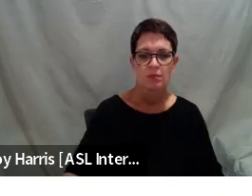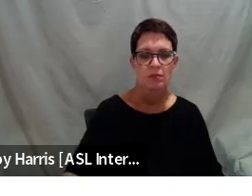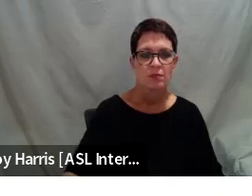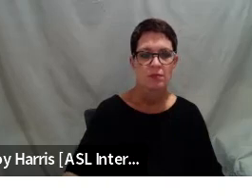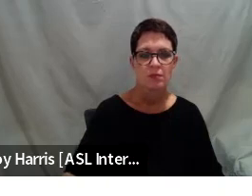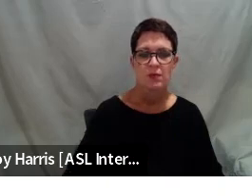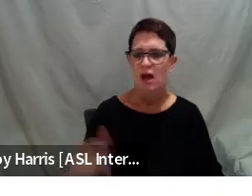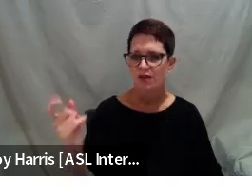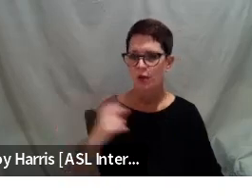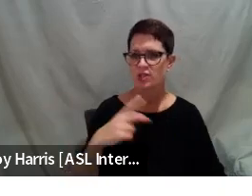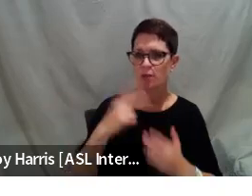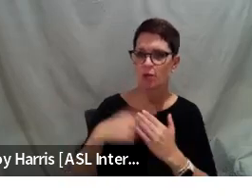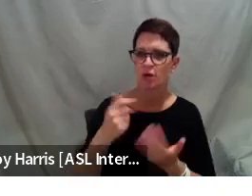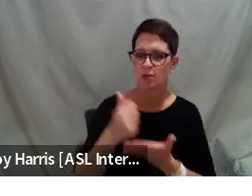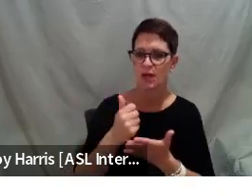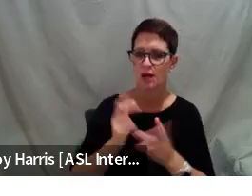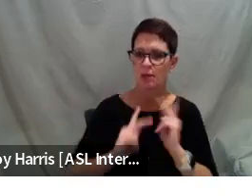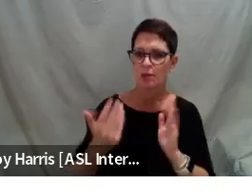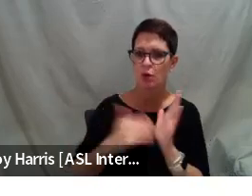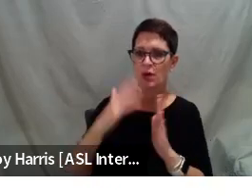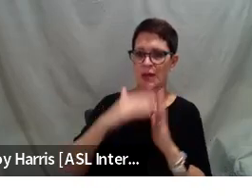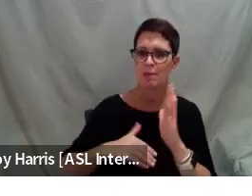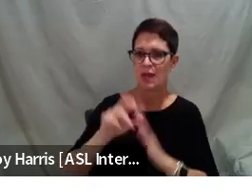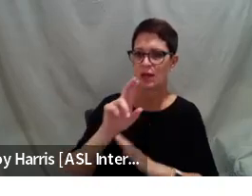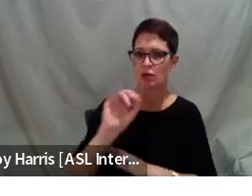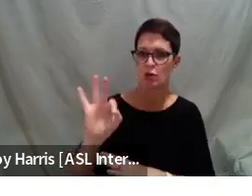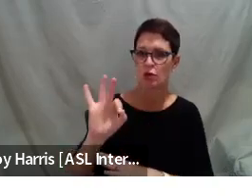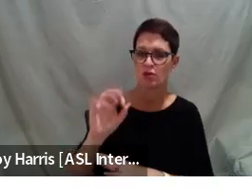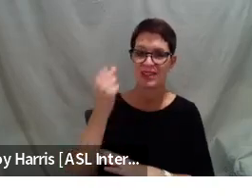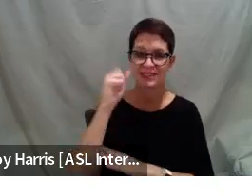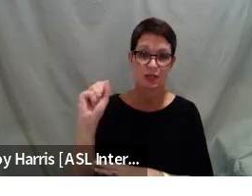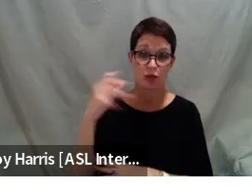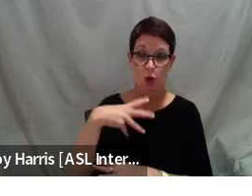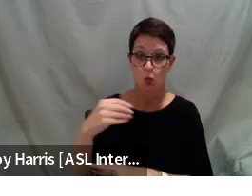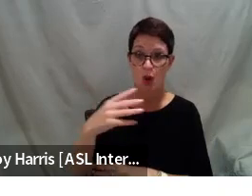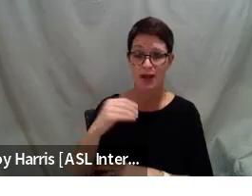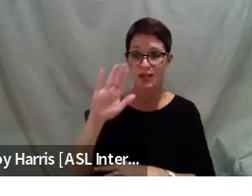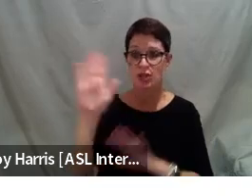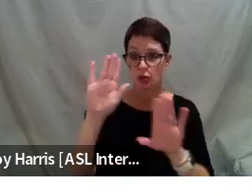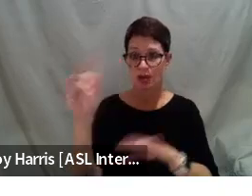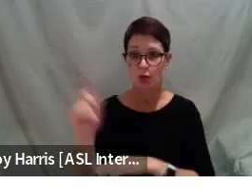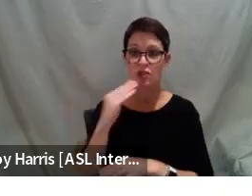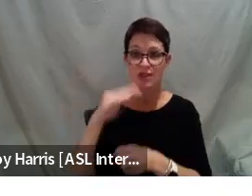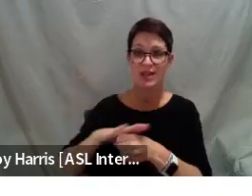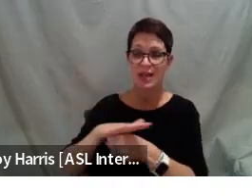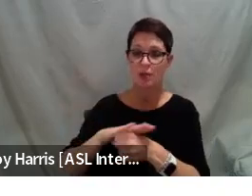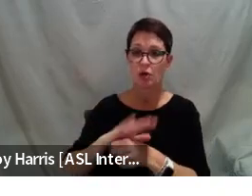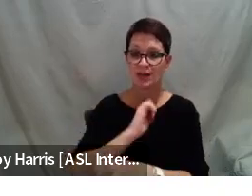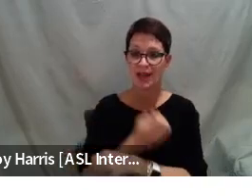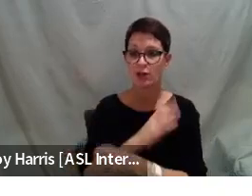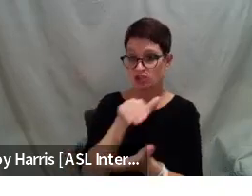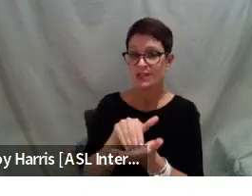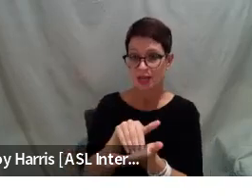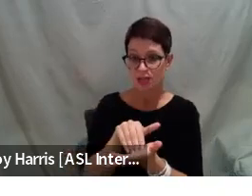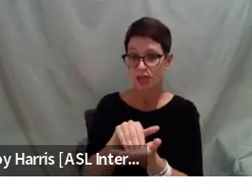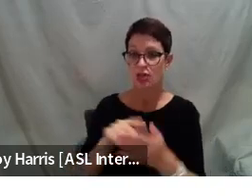about city program to help residents repaint their roof silver or white. And that would be a great question for the neighborhood energy centers. So